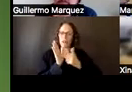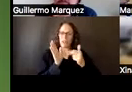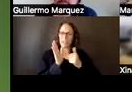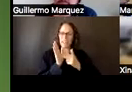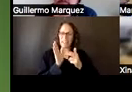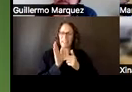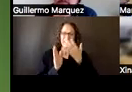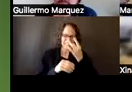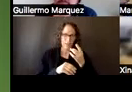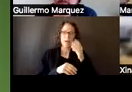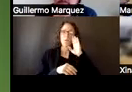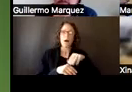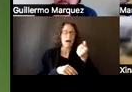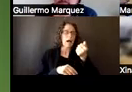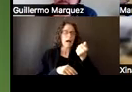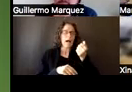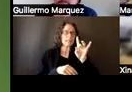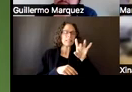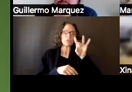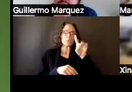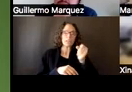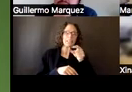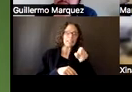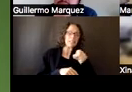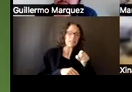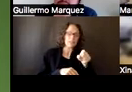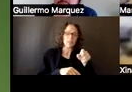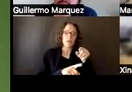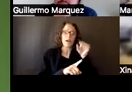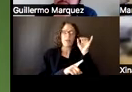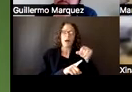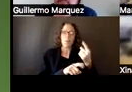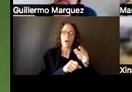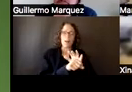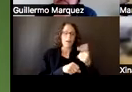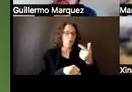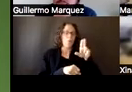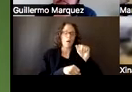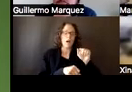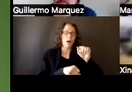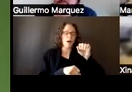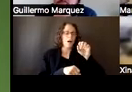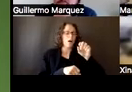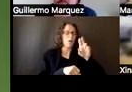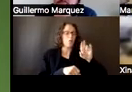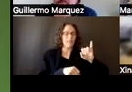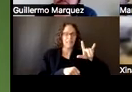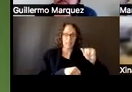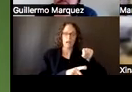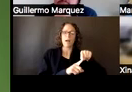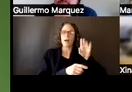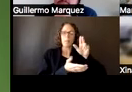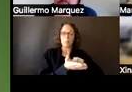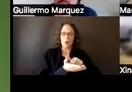late 1820s in Coahuila, where butter was not a commodity in Coahuila at that time. But I'm pretty sure, and I'm